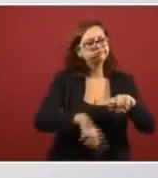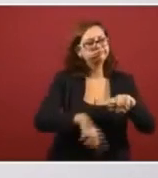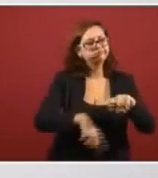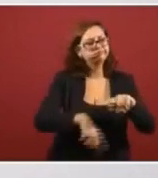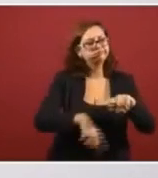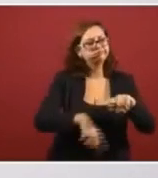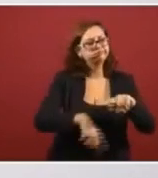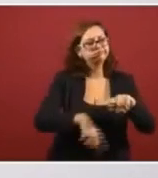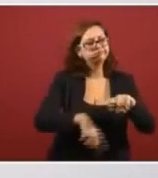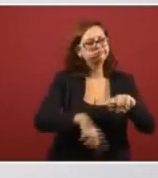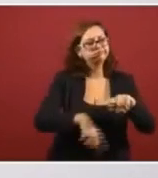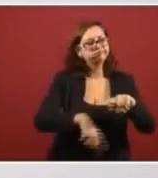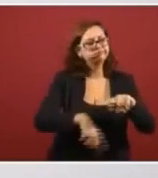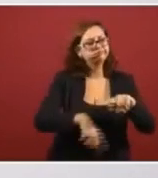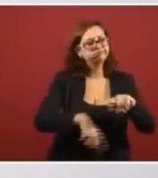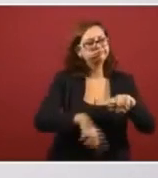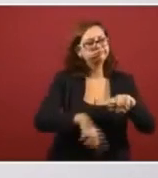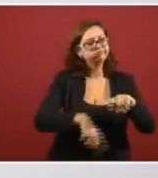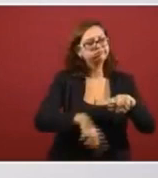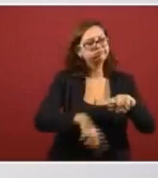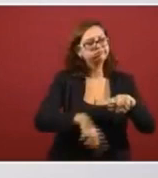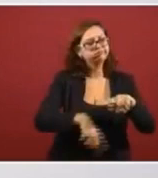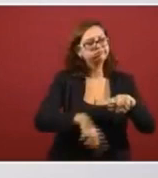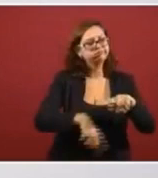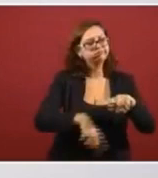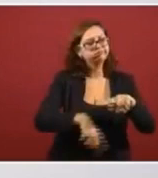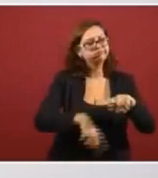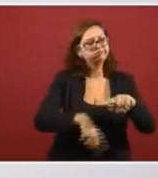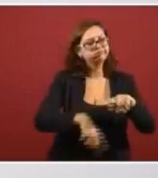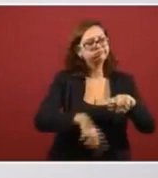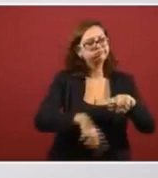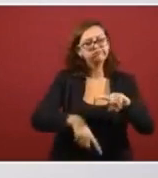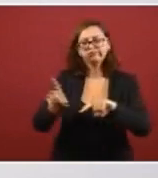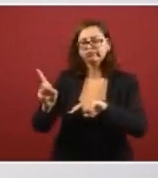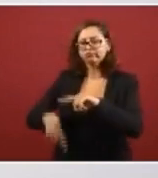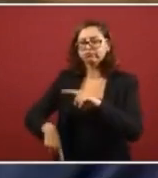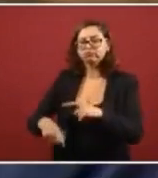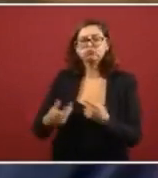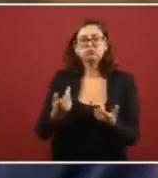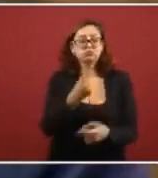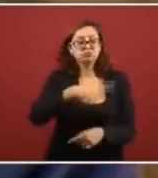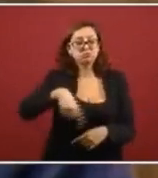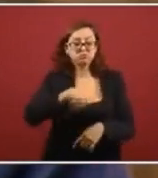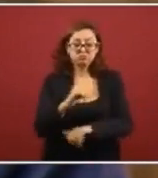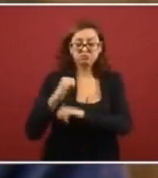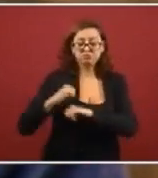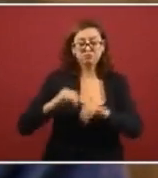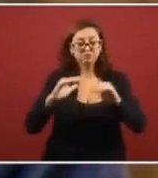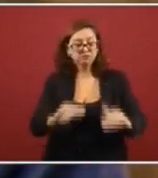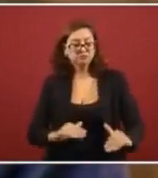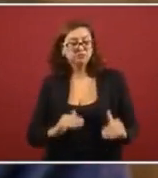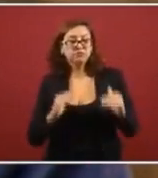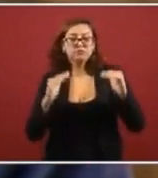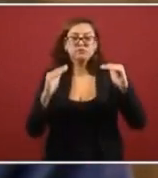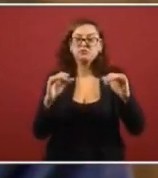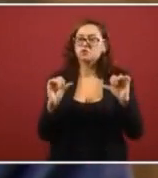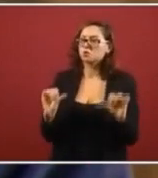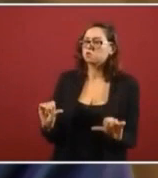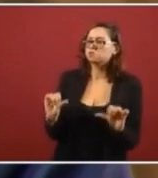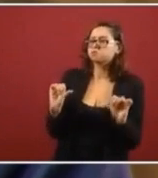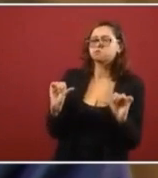that the functioning officials were enjoying at high-level